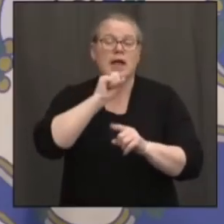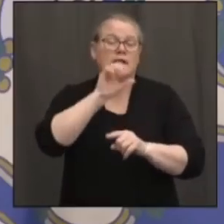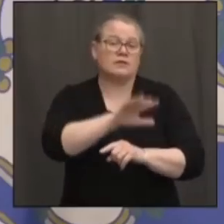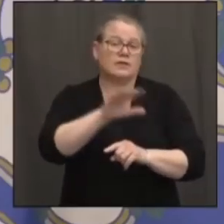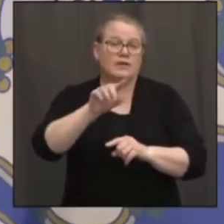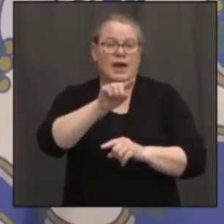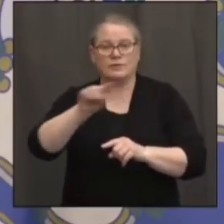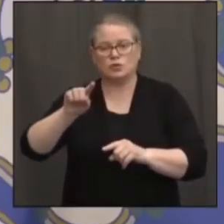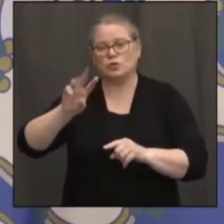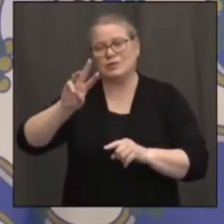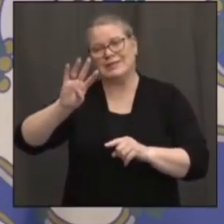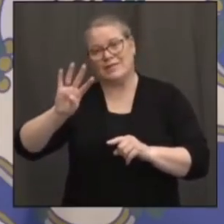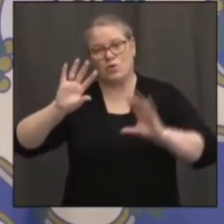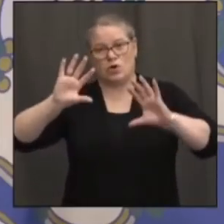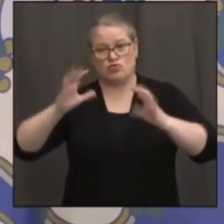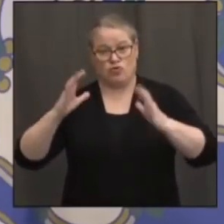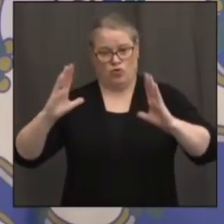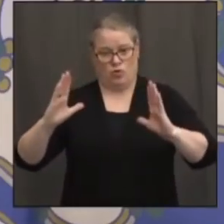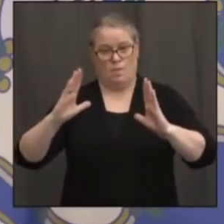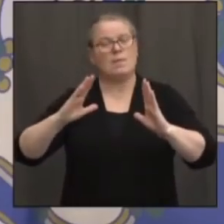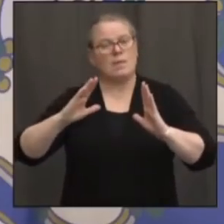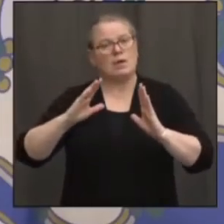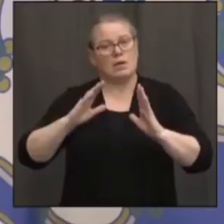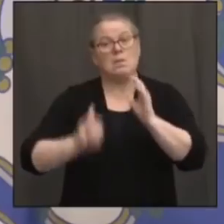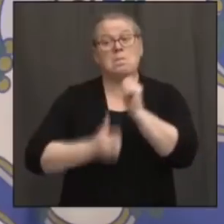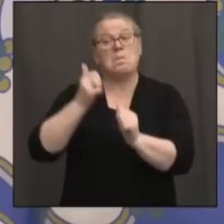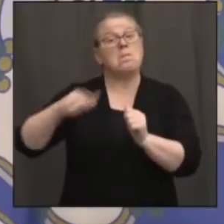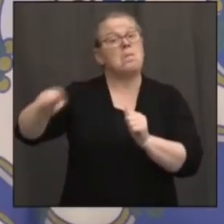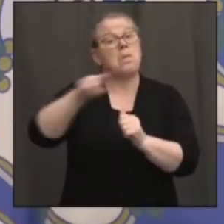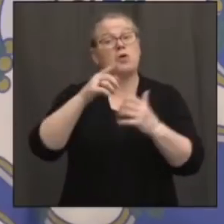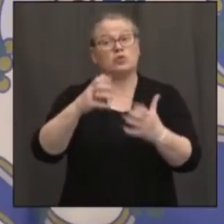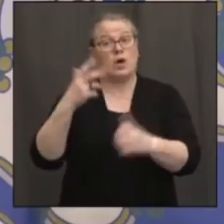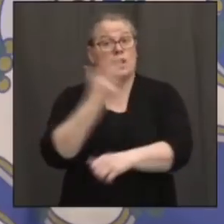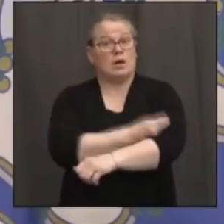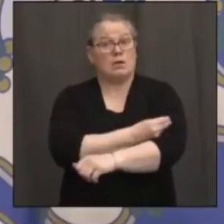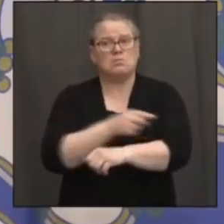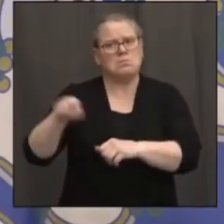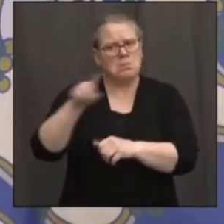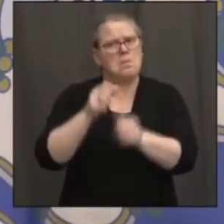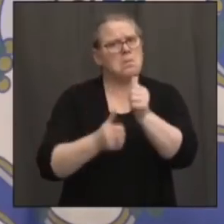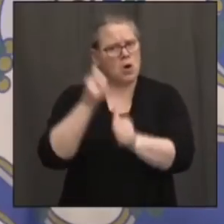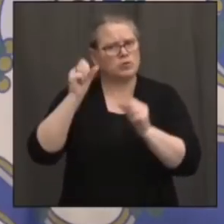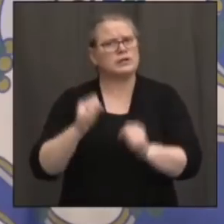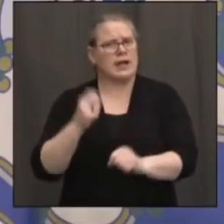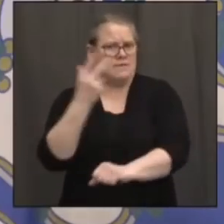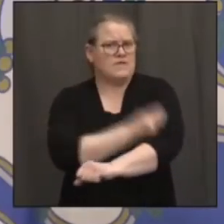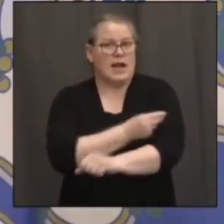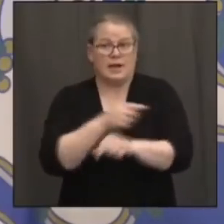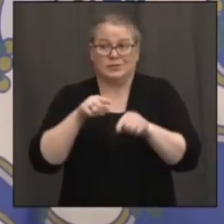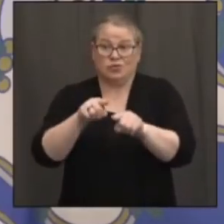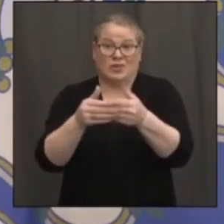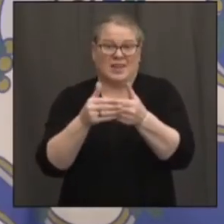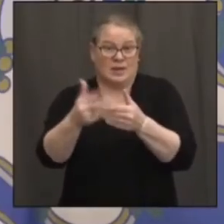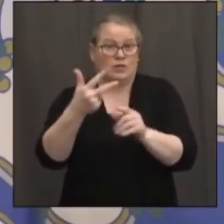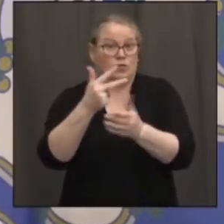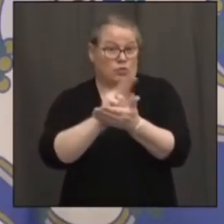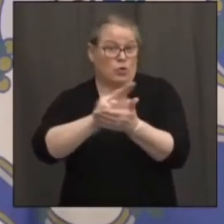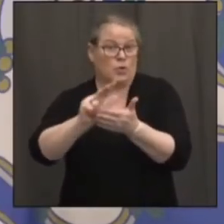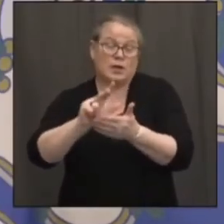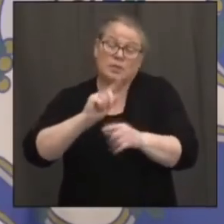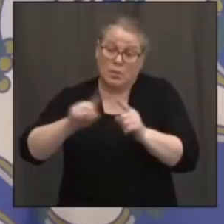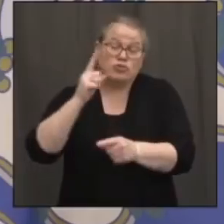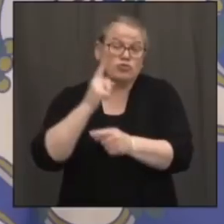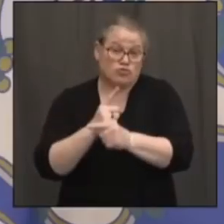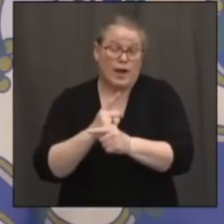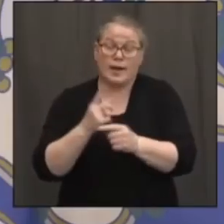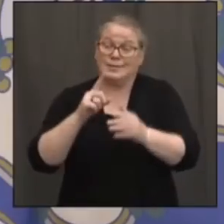to 64 that want to get vaccinated can get vaccinated over the next 3 weeks or so. But you're right, Sue, there are a couple of variables there in terms